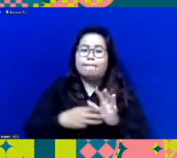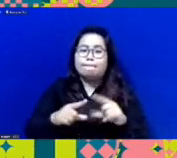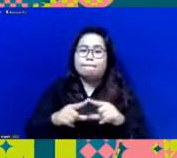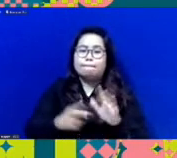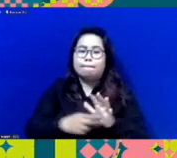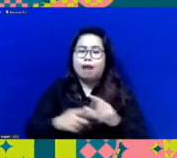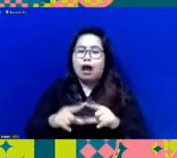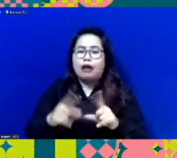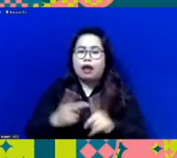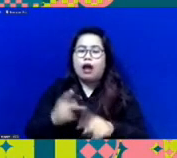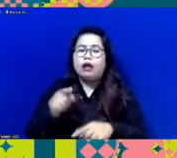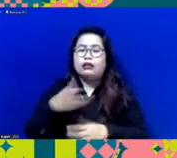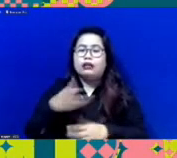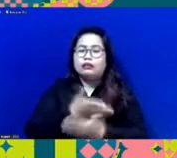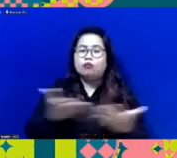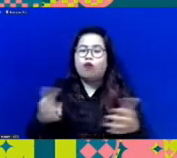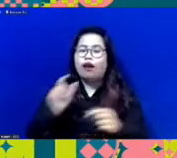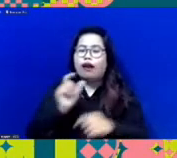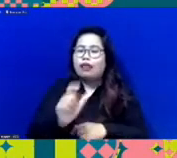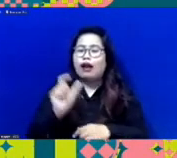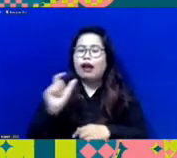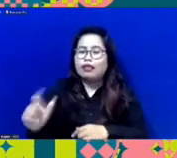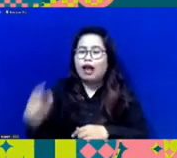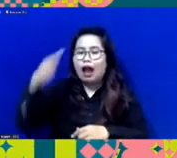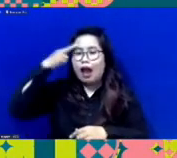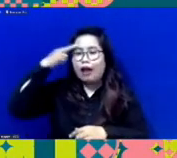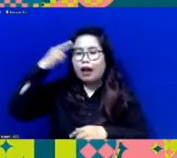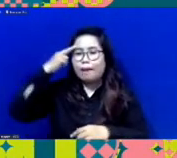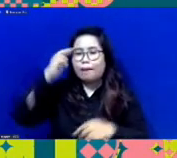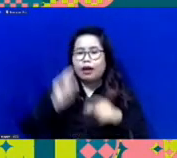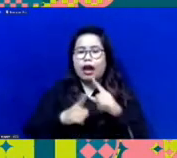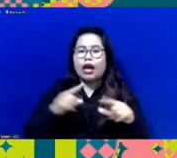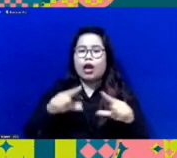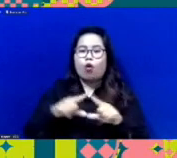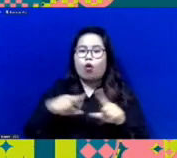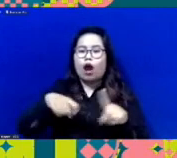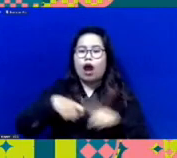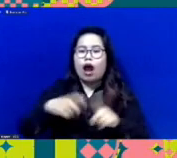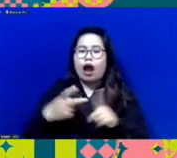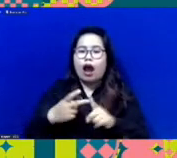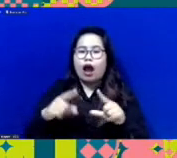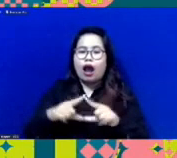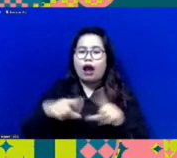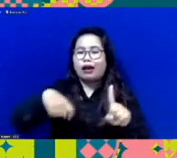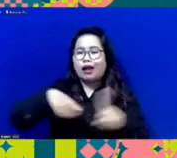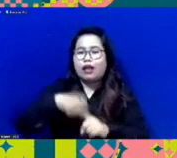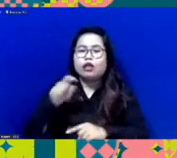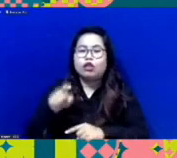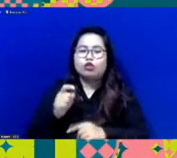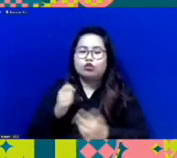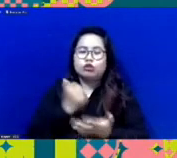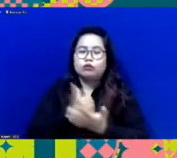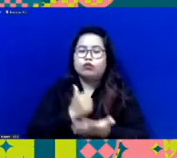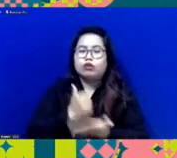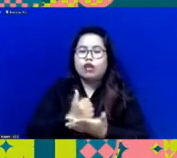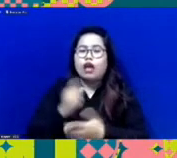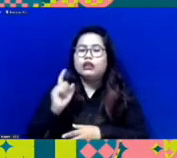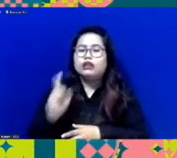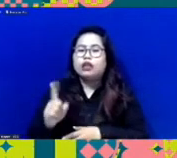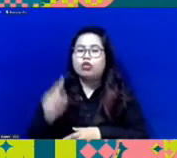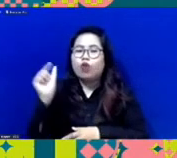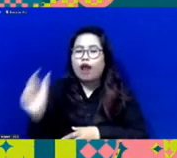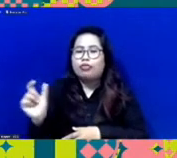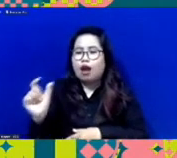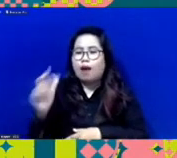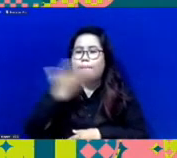That So akhlak is actually a very high level Arab word coming from Muslim.